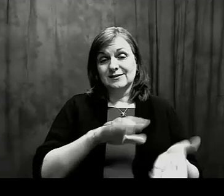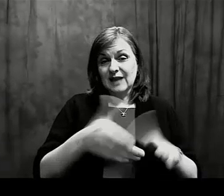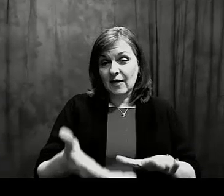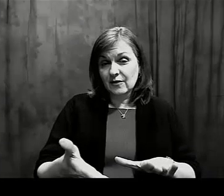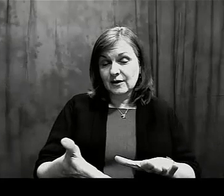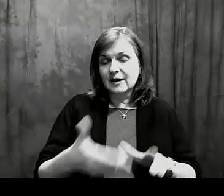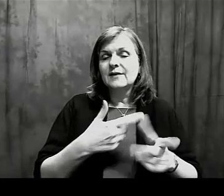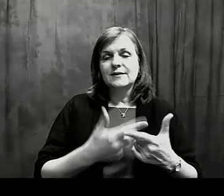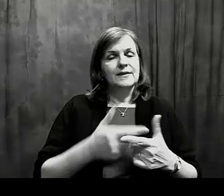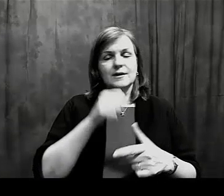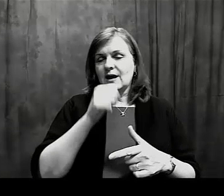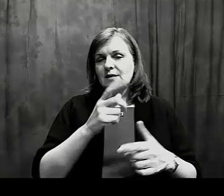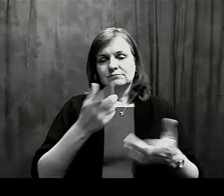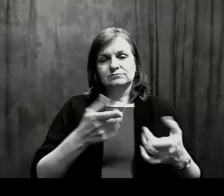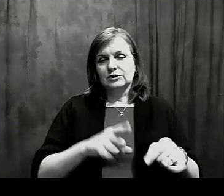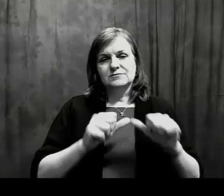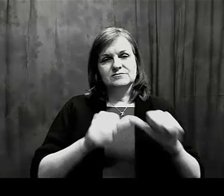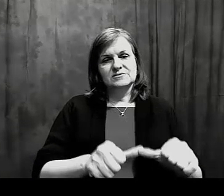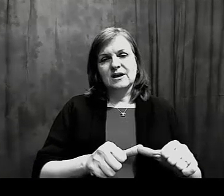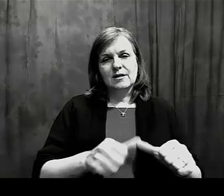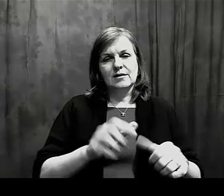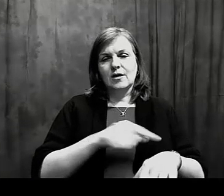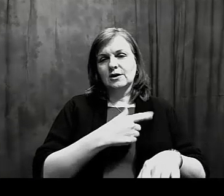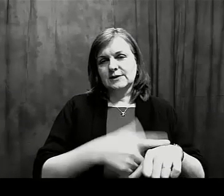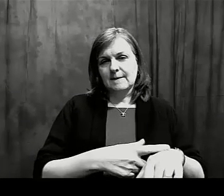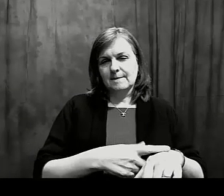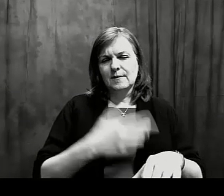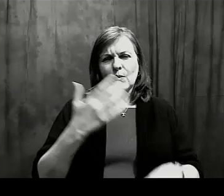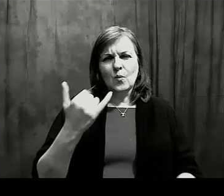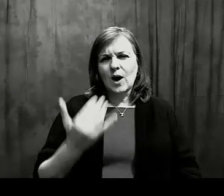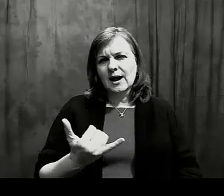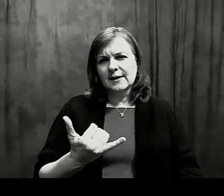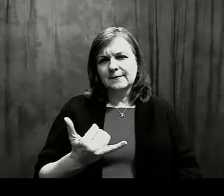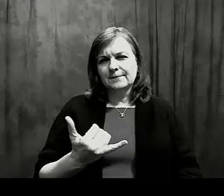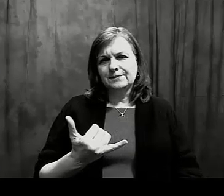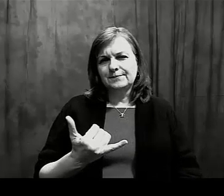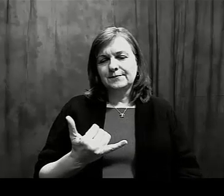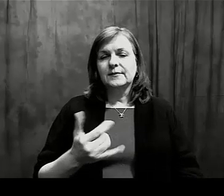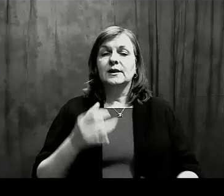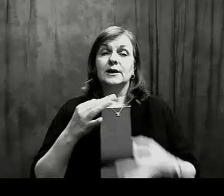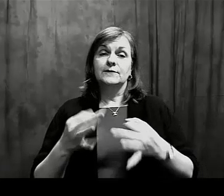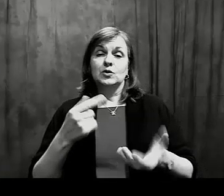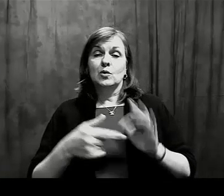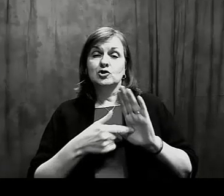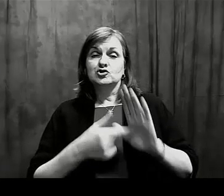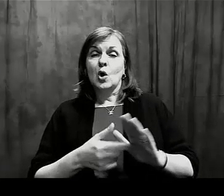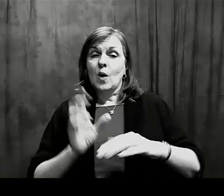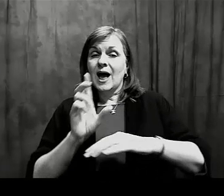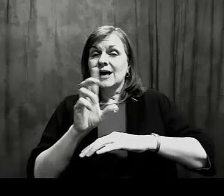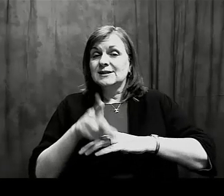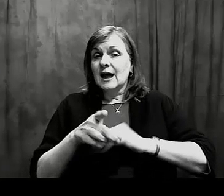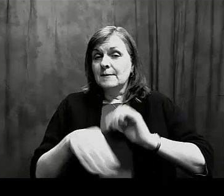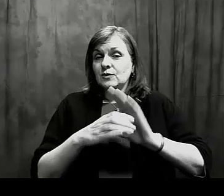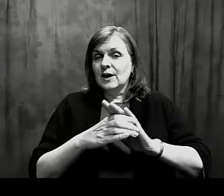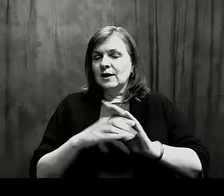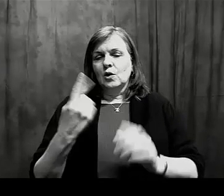very quickly. Why? Because remember, to show a dominant trait,